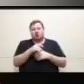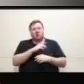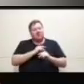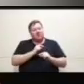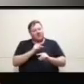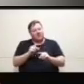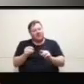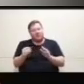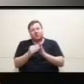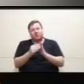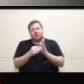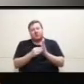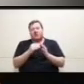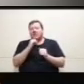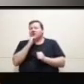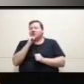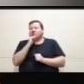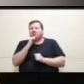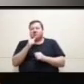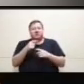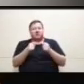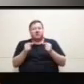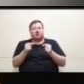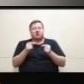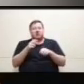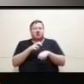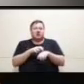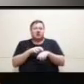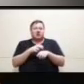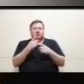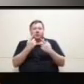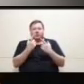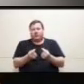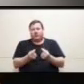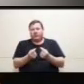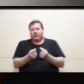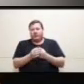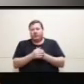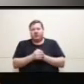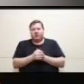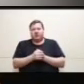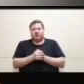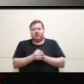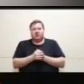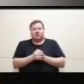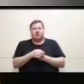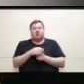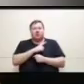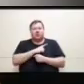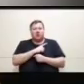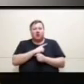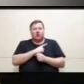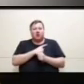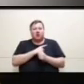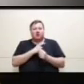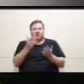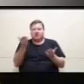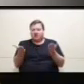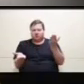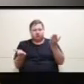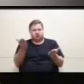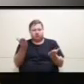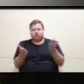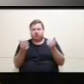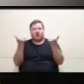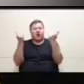We didn't finish what we needed to do, so we must plead guilty there. Because it's a matter of accounting that we're dealing with. We're not dealing